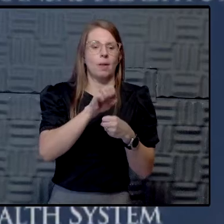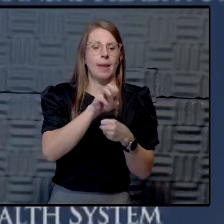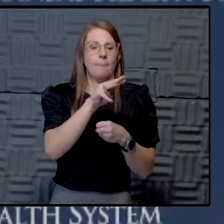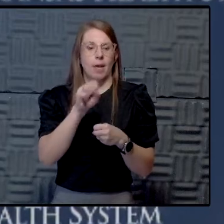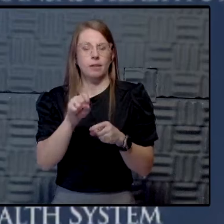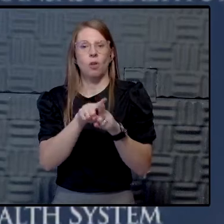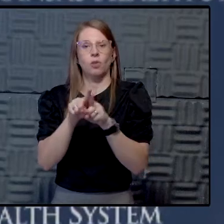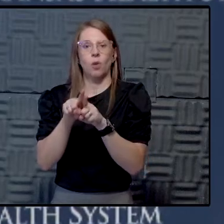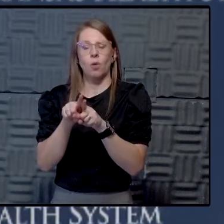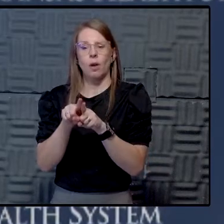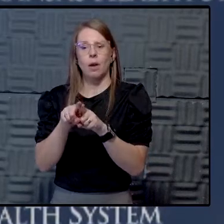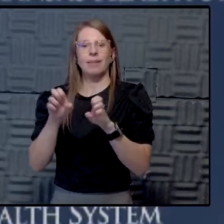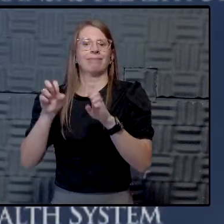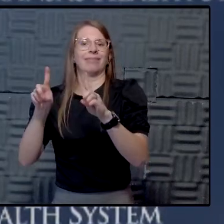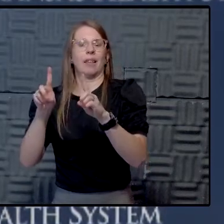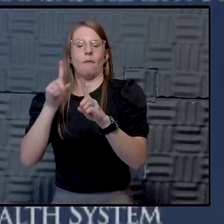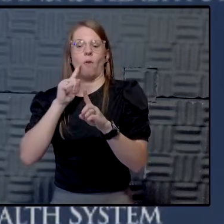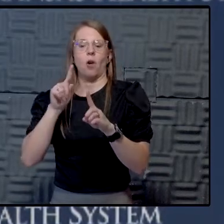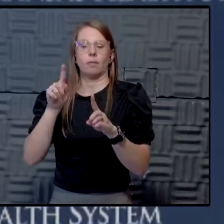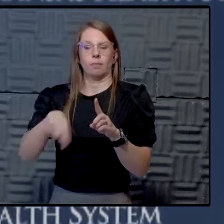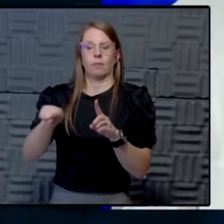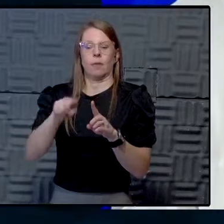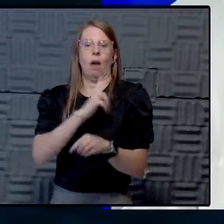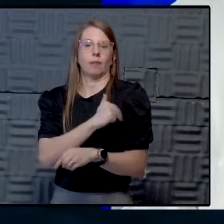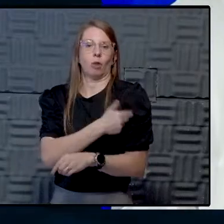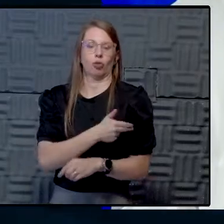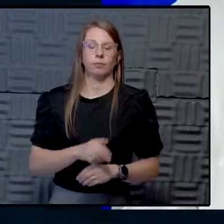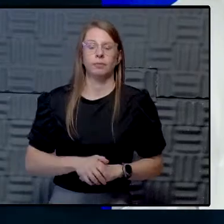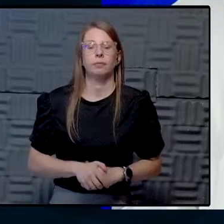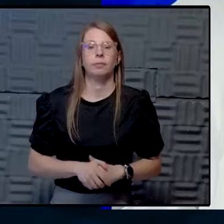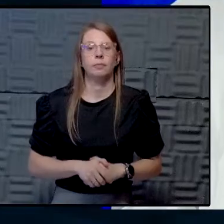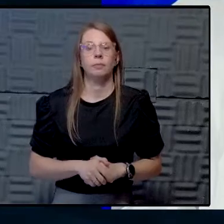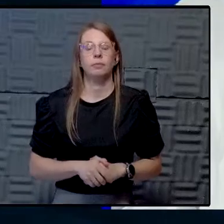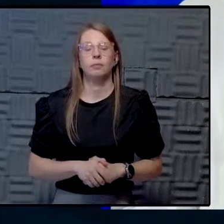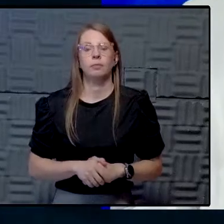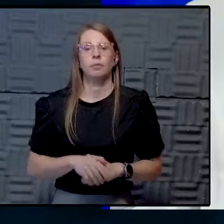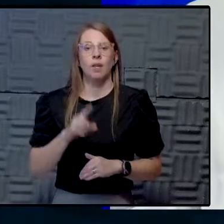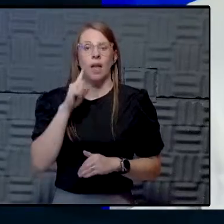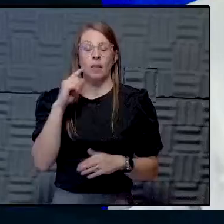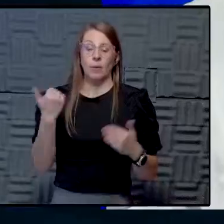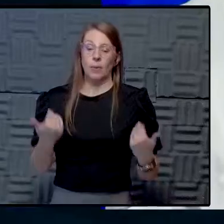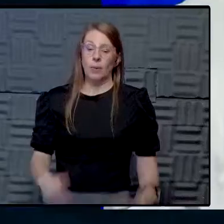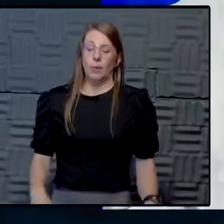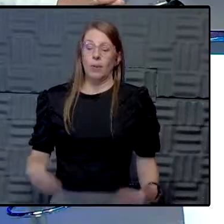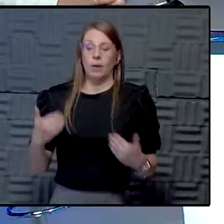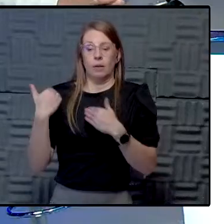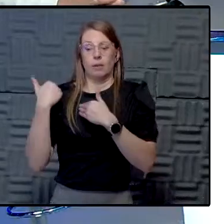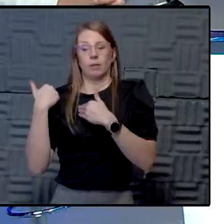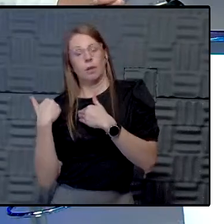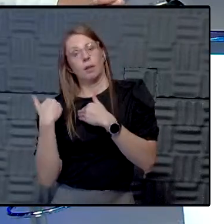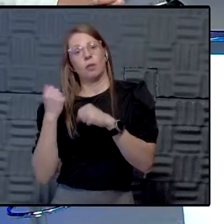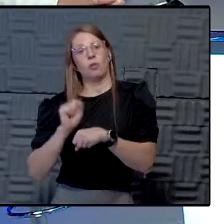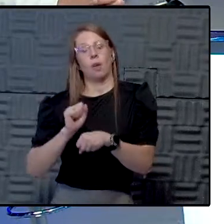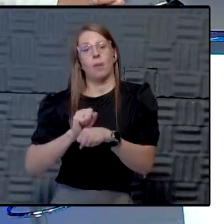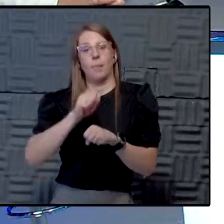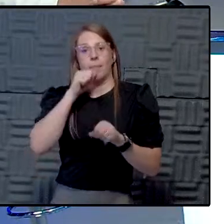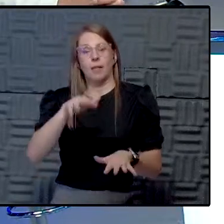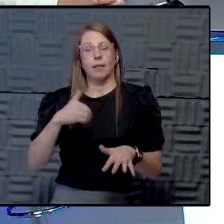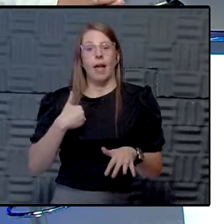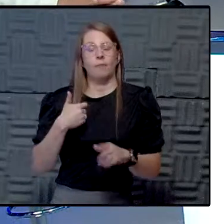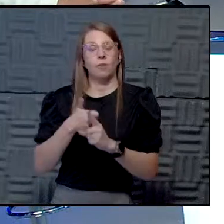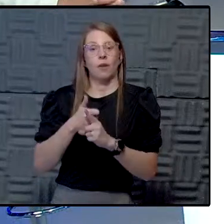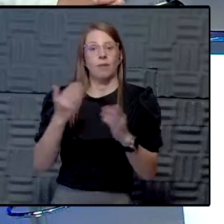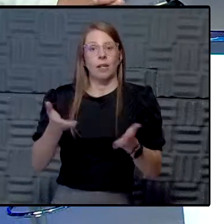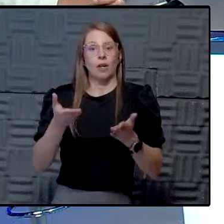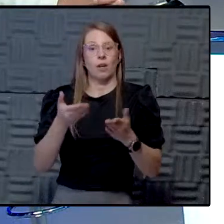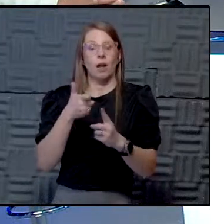the emergency departments in those hospitals. Yeah, I think it's a big job, and I think we're blessed to have him here at KU. I know that's somebody